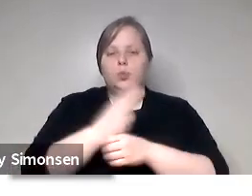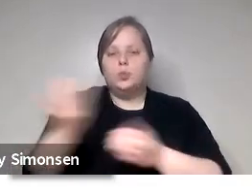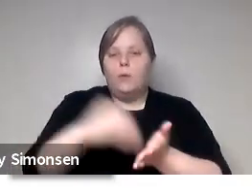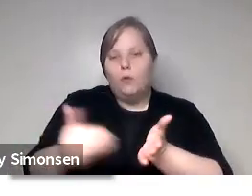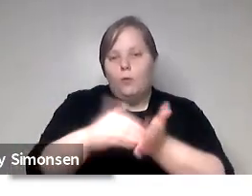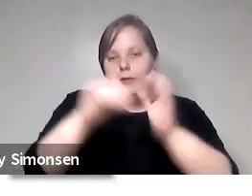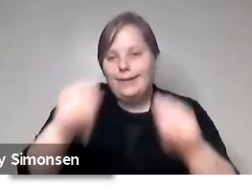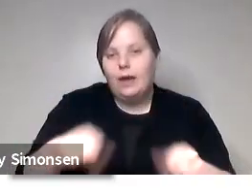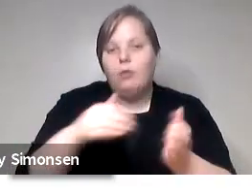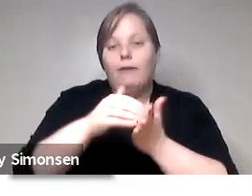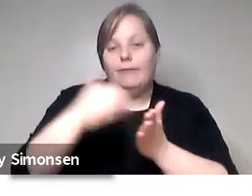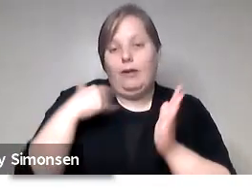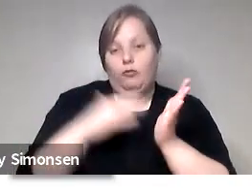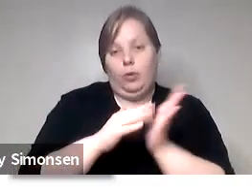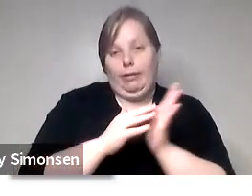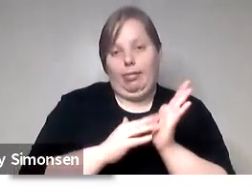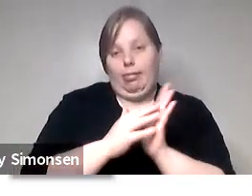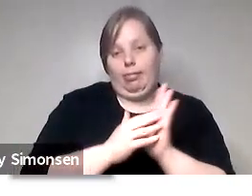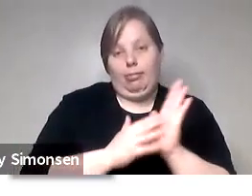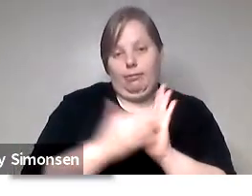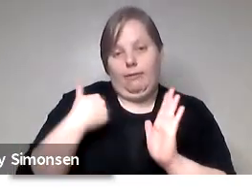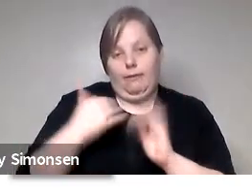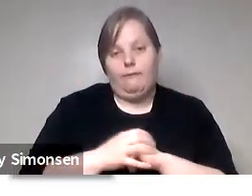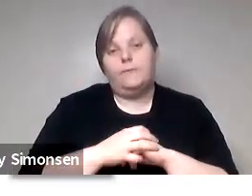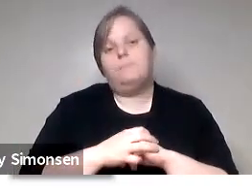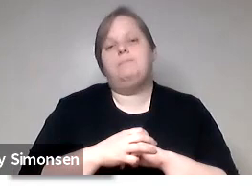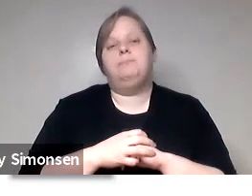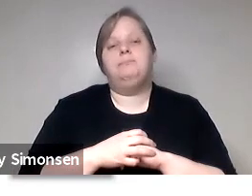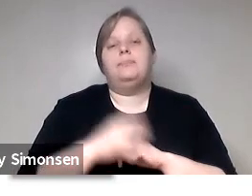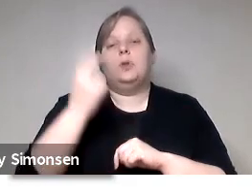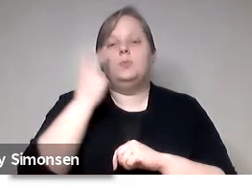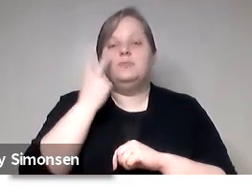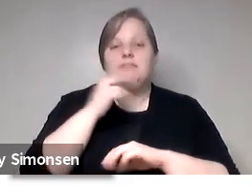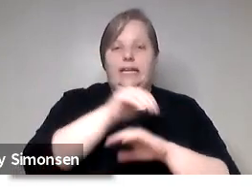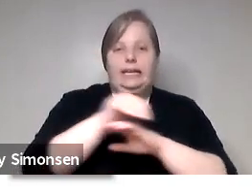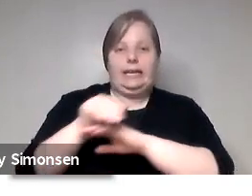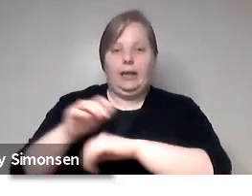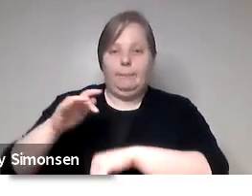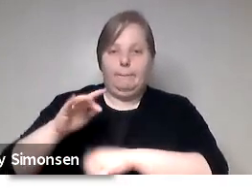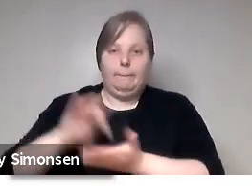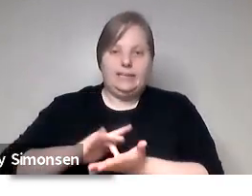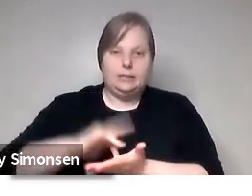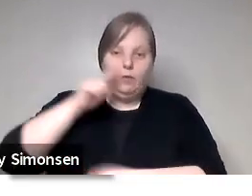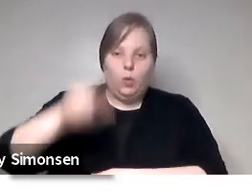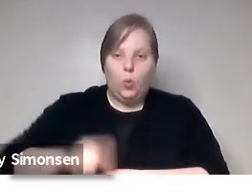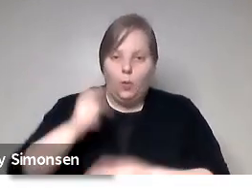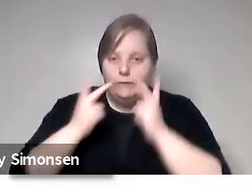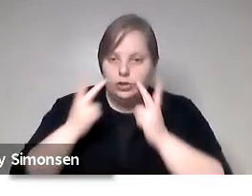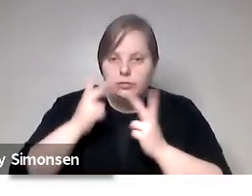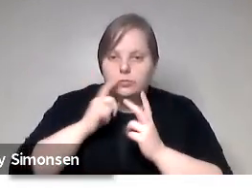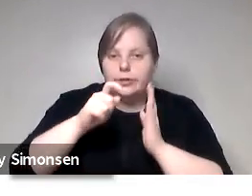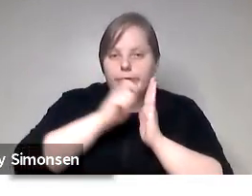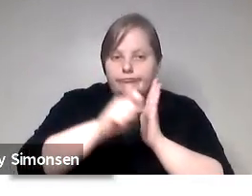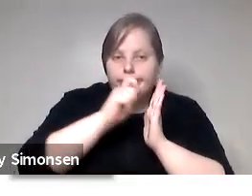are brailled. You can see that for nighttime medications, if you're low vision, simply writing the